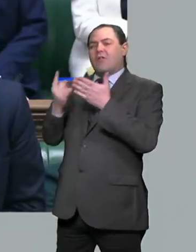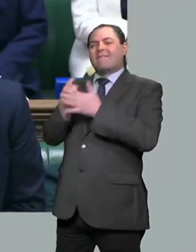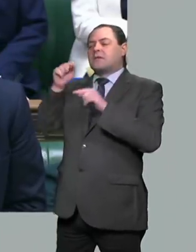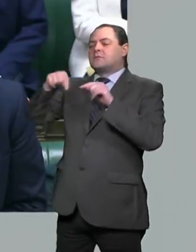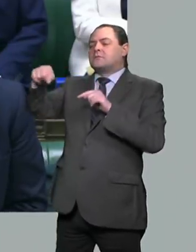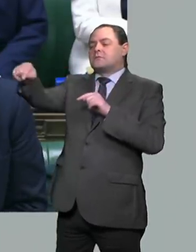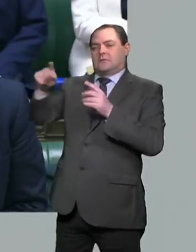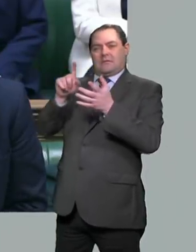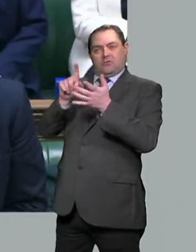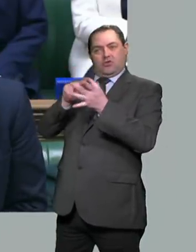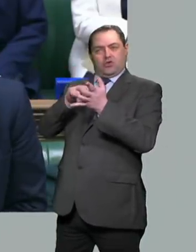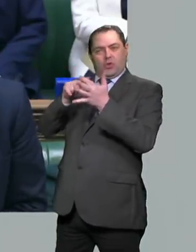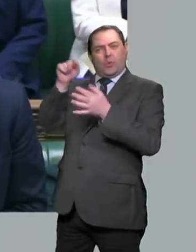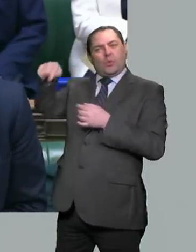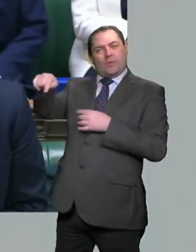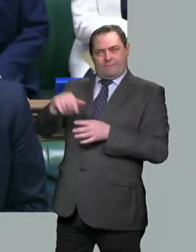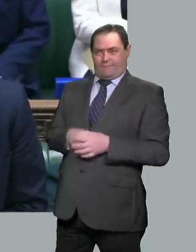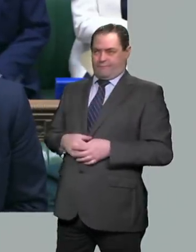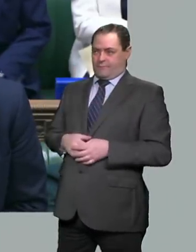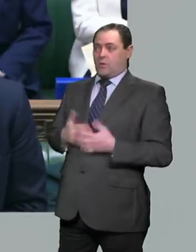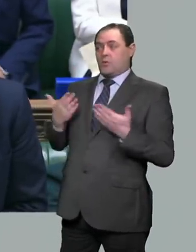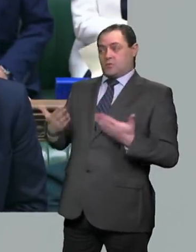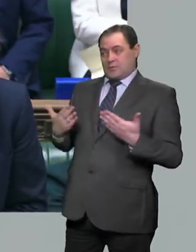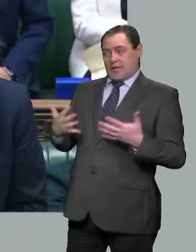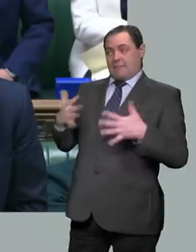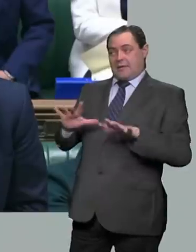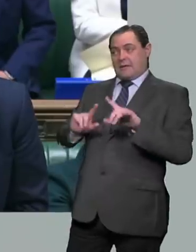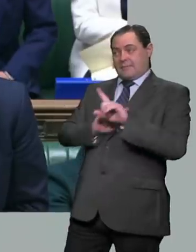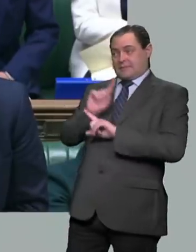June. Mr. Speaker, this morning I had meetings